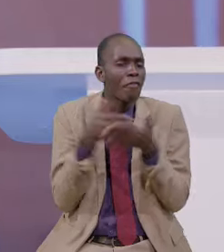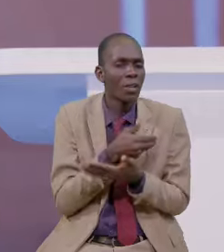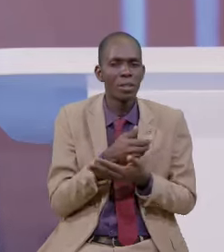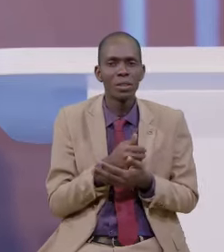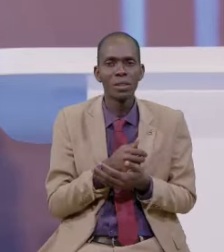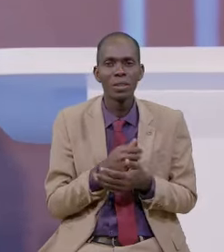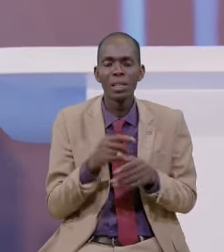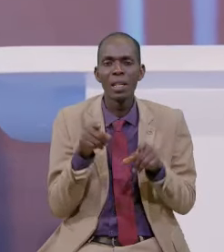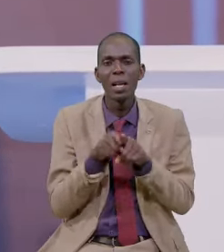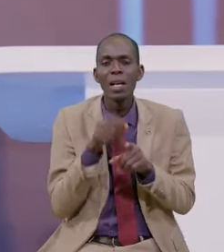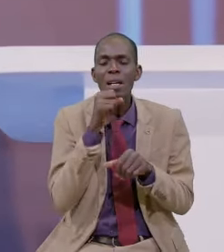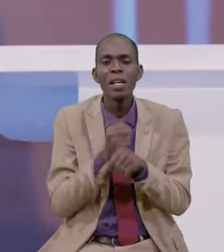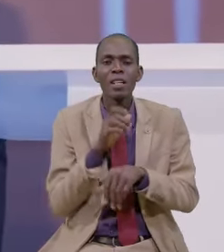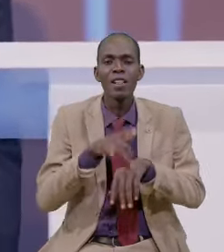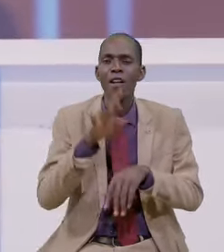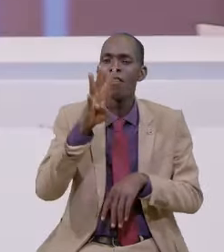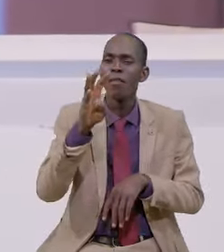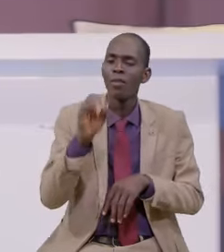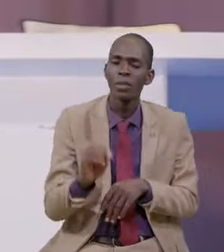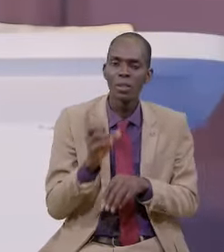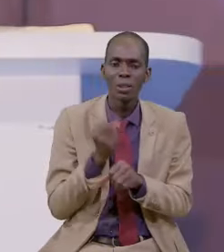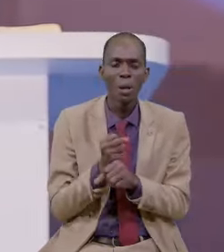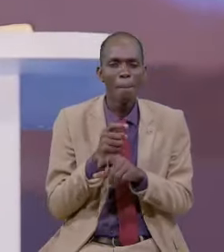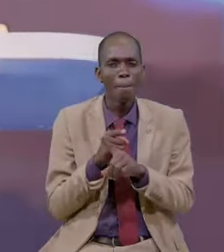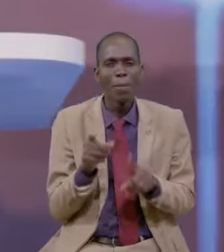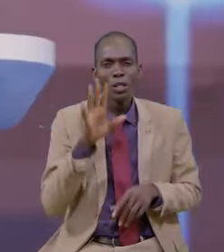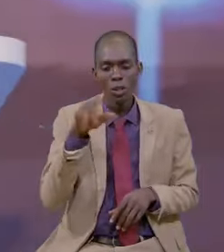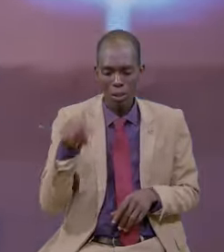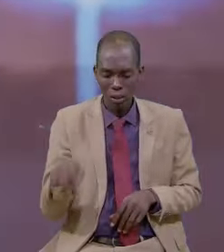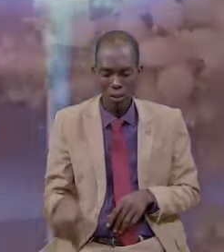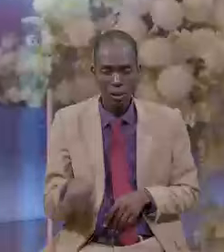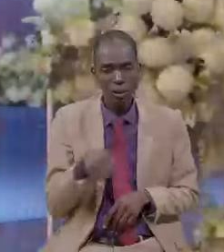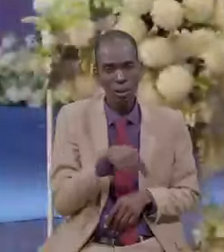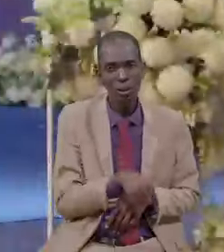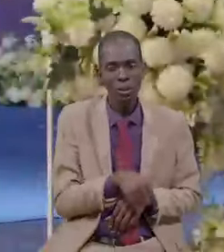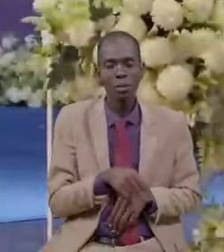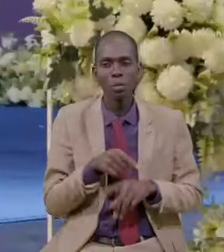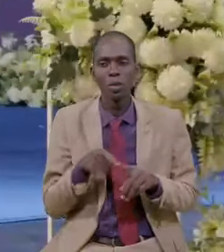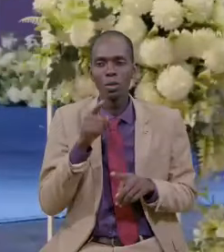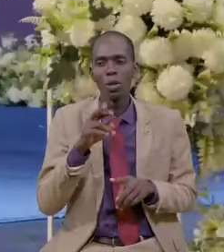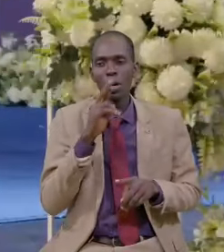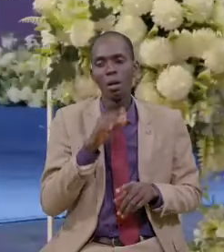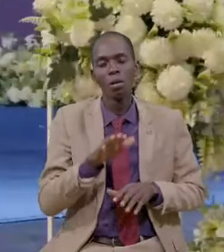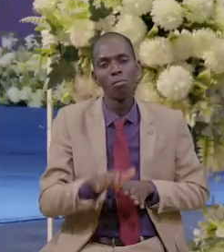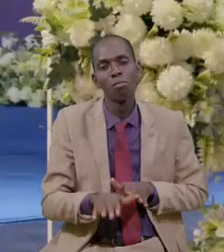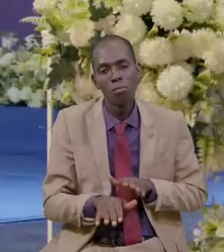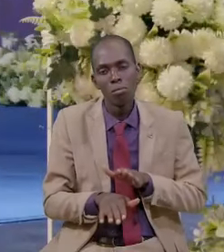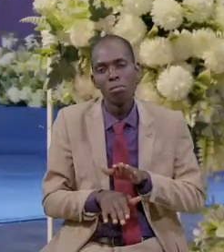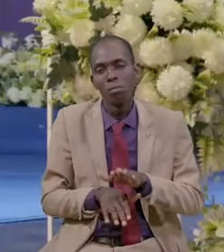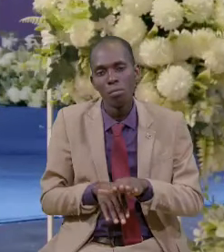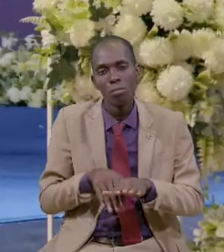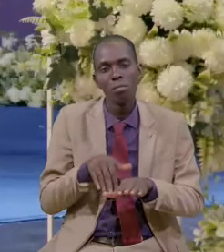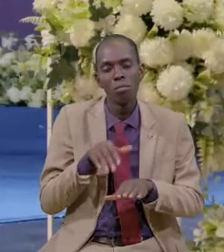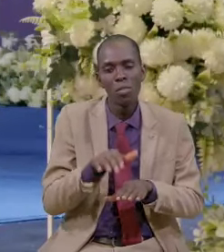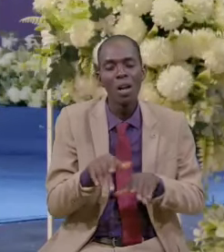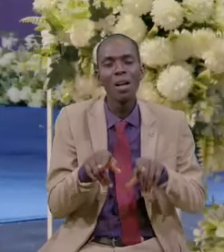years, and your limbs and your walking, your gaze is like